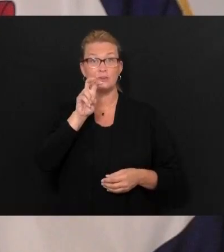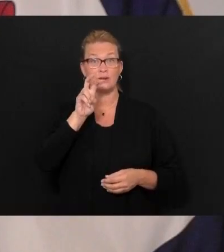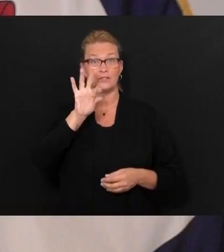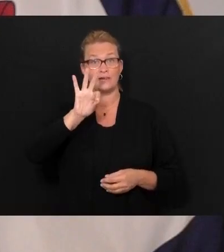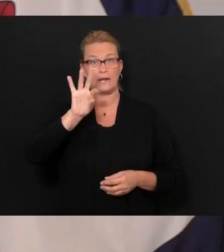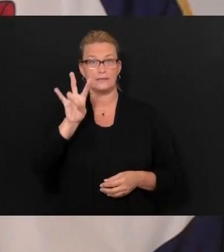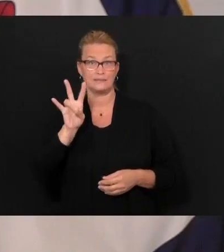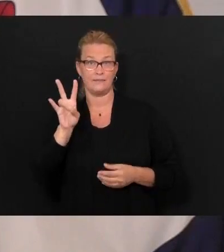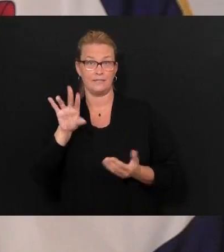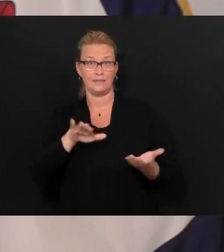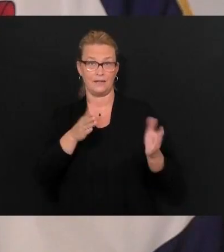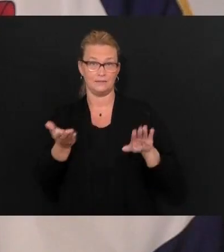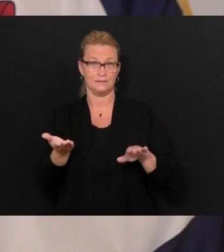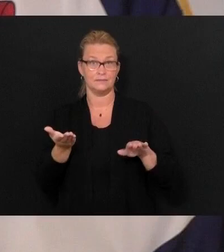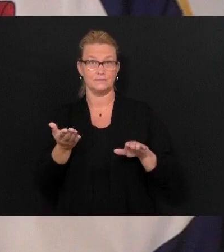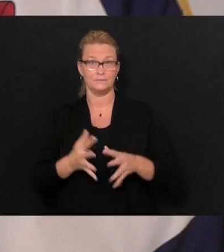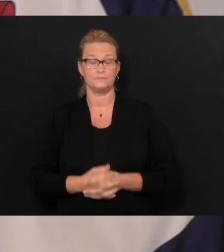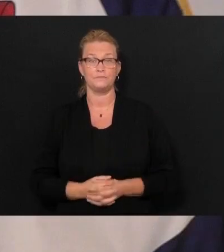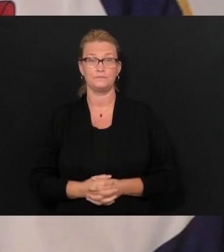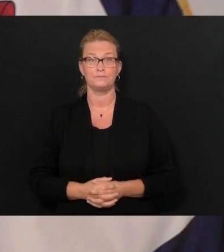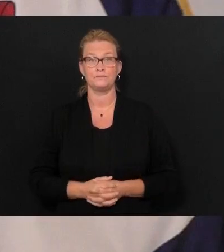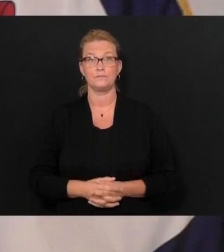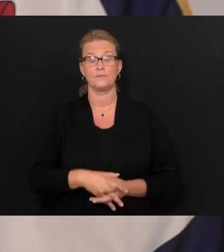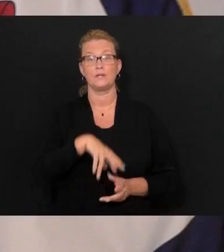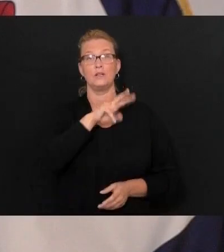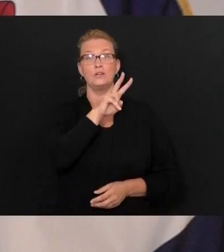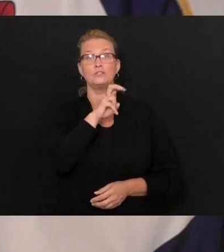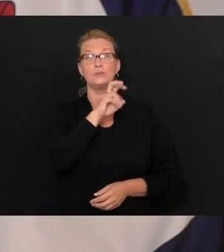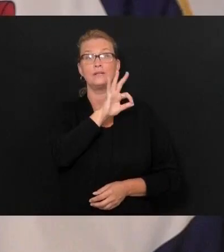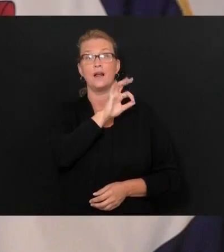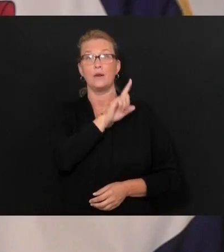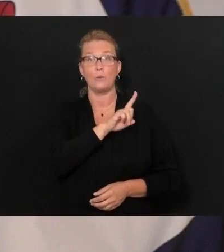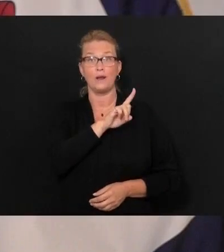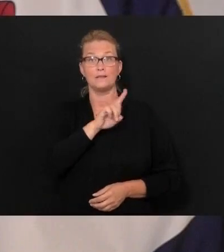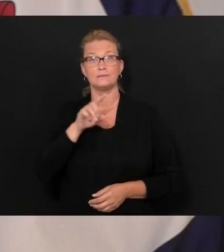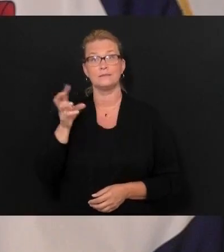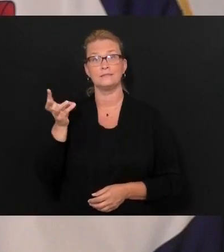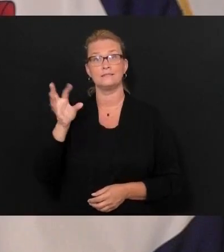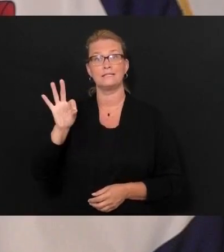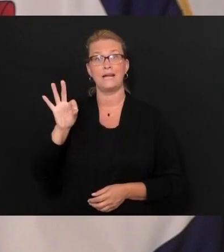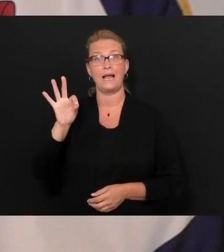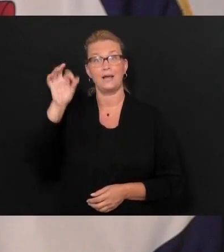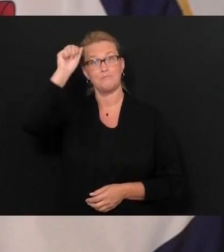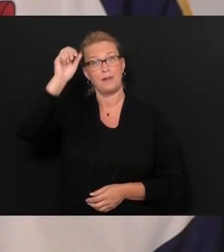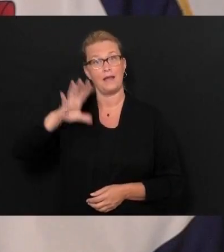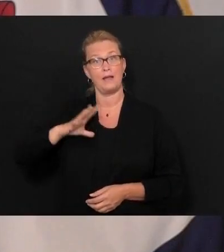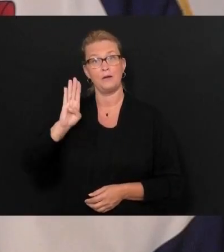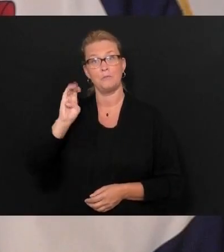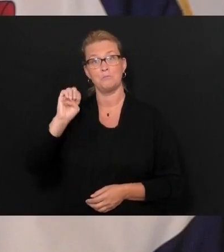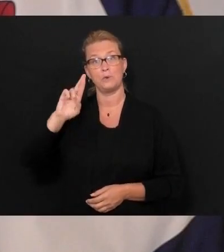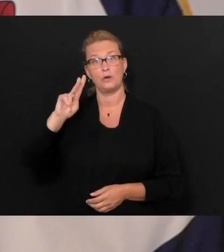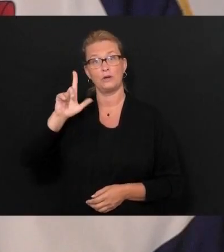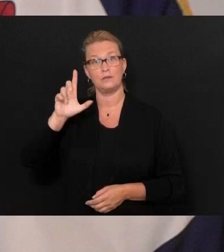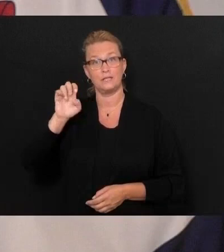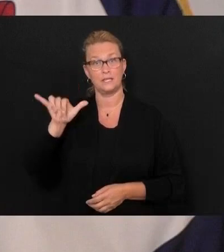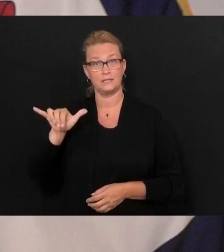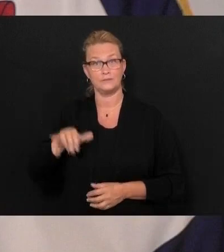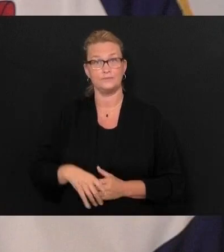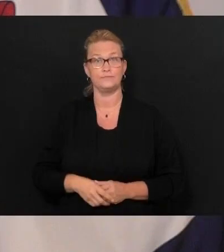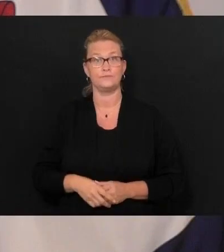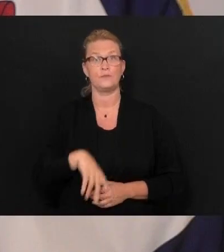297 deaths. The 291st death is a 69-year-old male from Berkeley County.